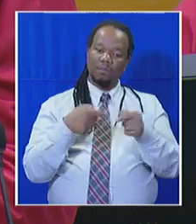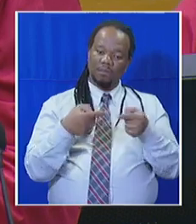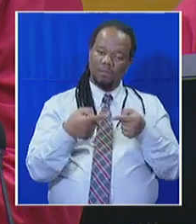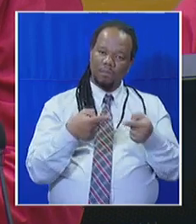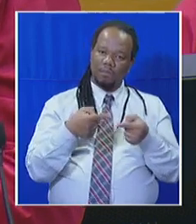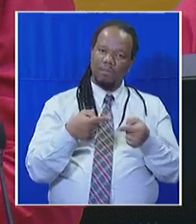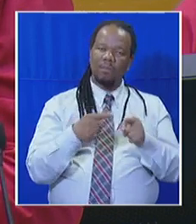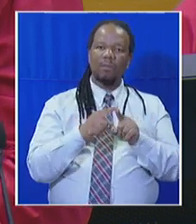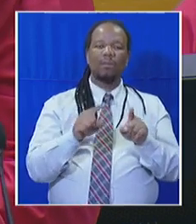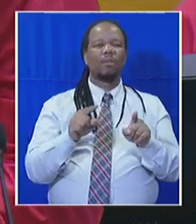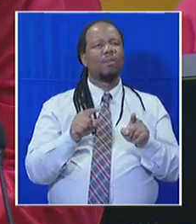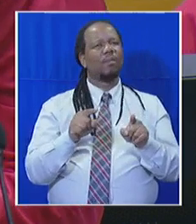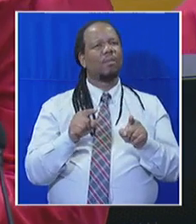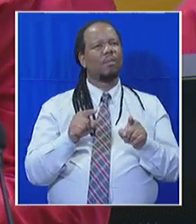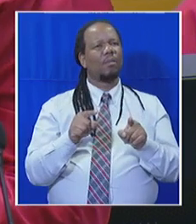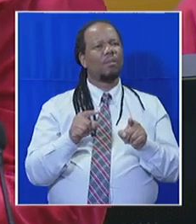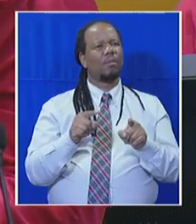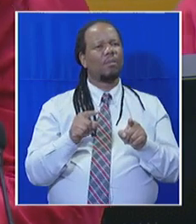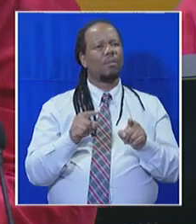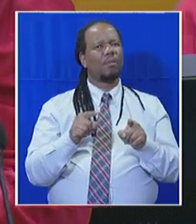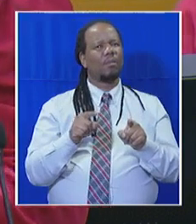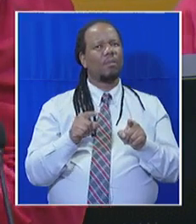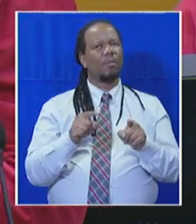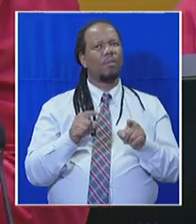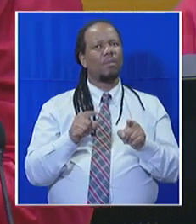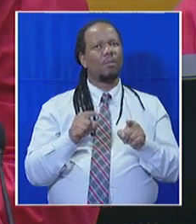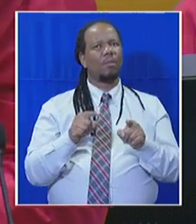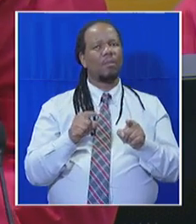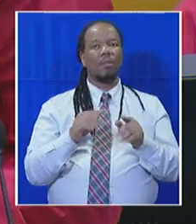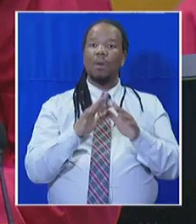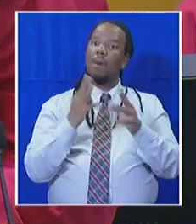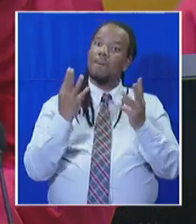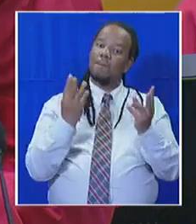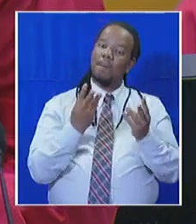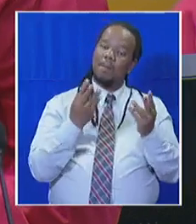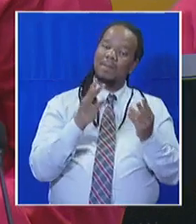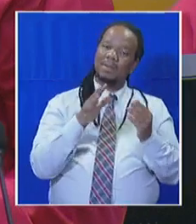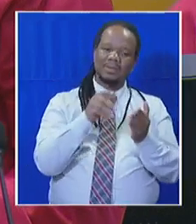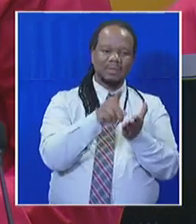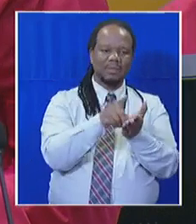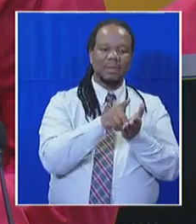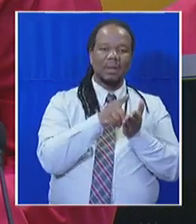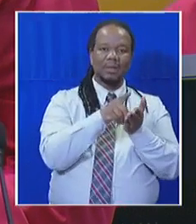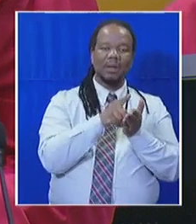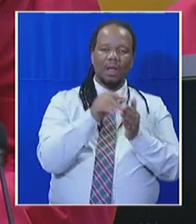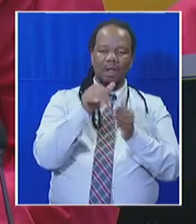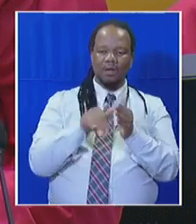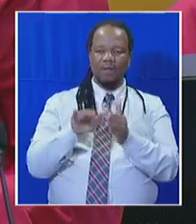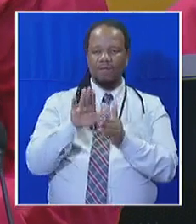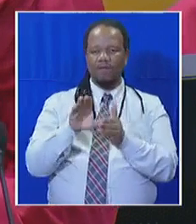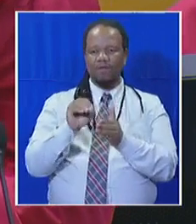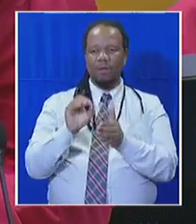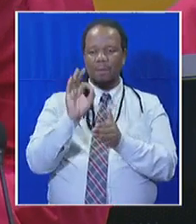public debt that is just under 50% of the GDP and its impact on the sovereignty of